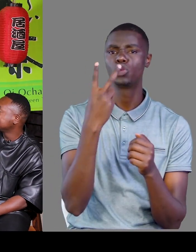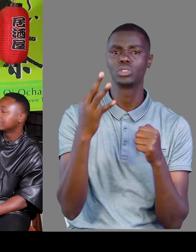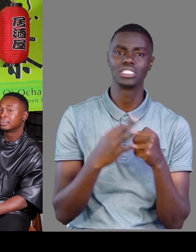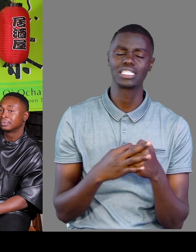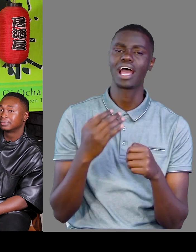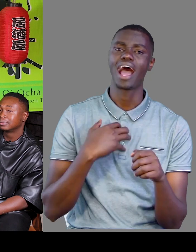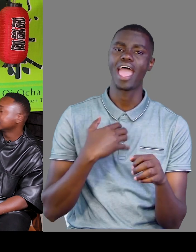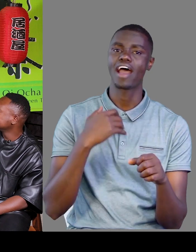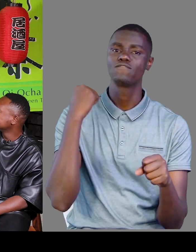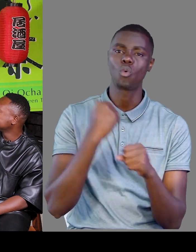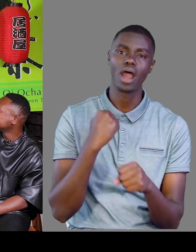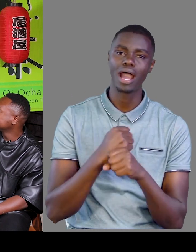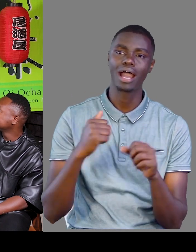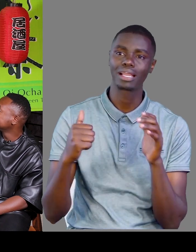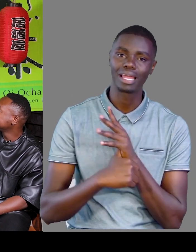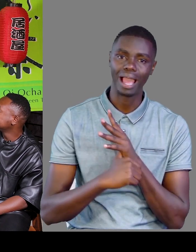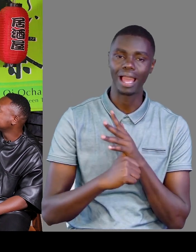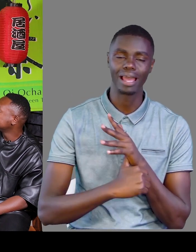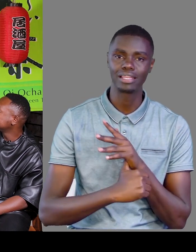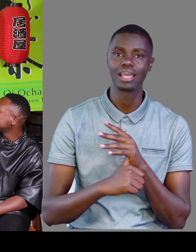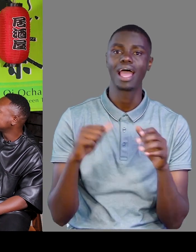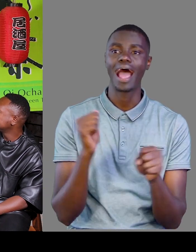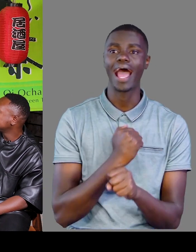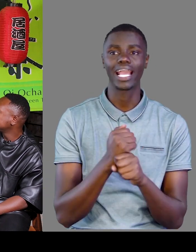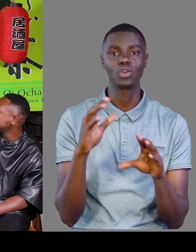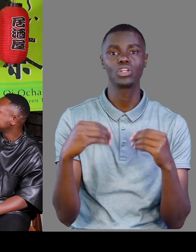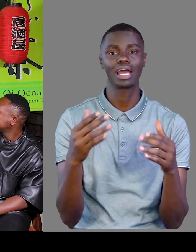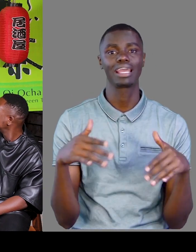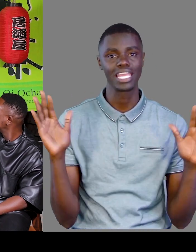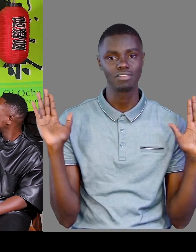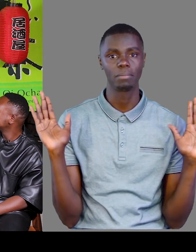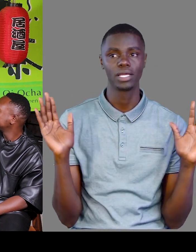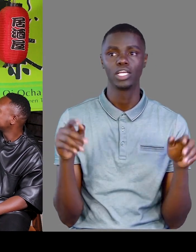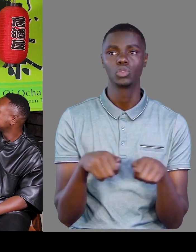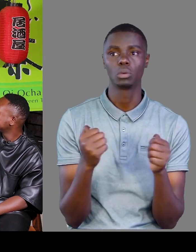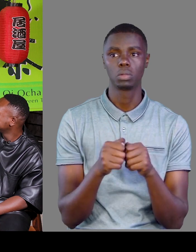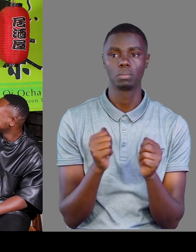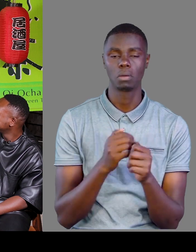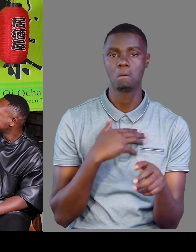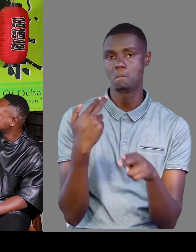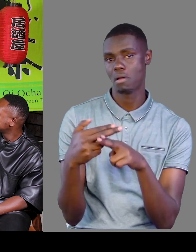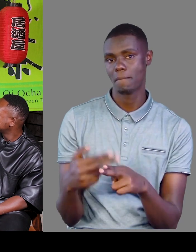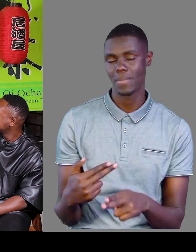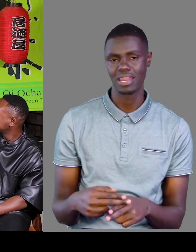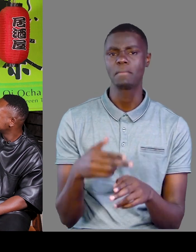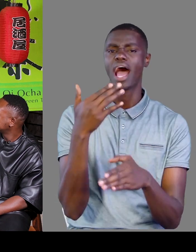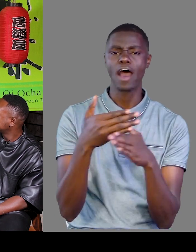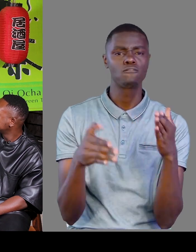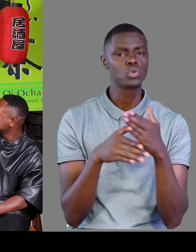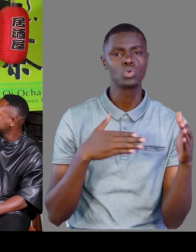I've worked hard for my name. There's nothing I can give up to mess up my name. Hakuna kitu sijaona.